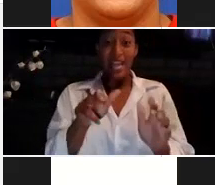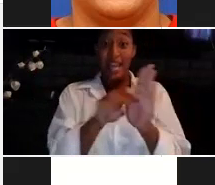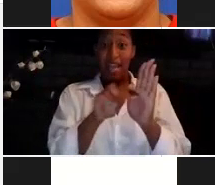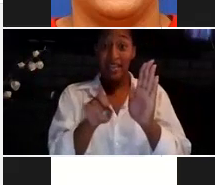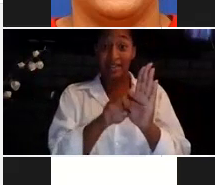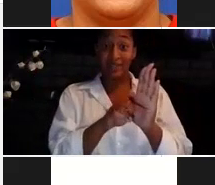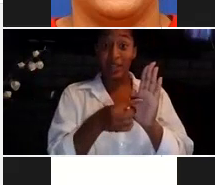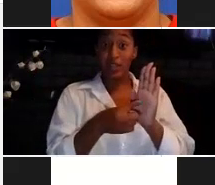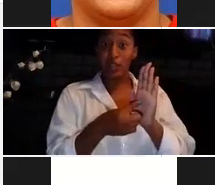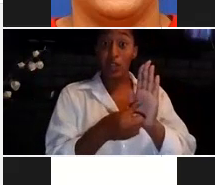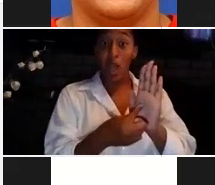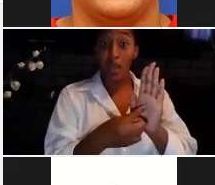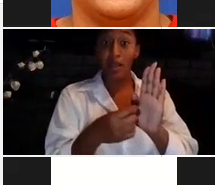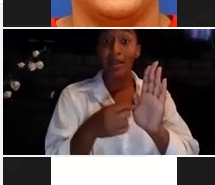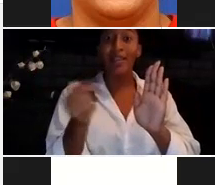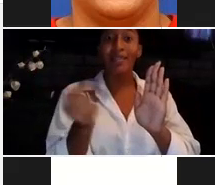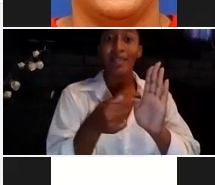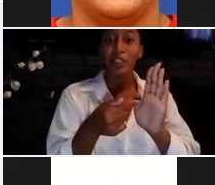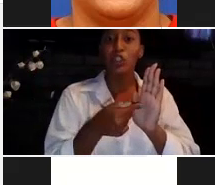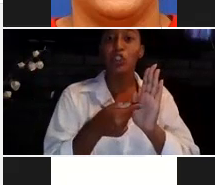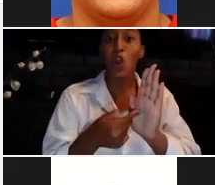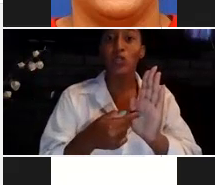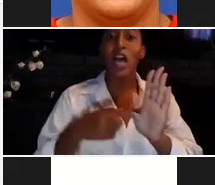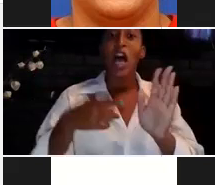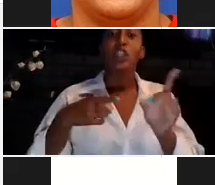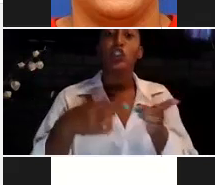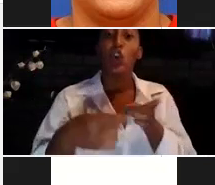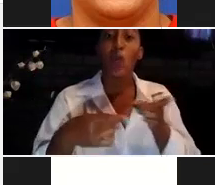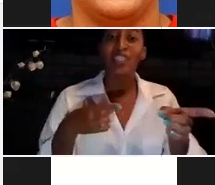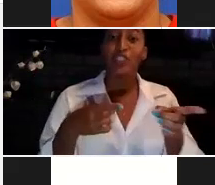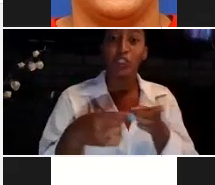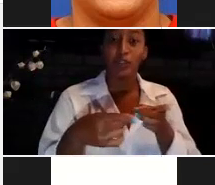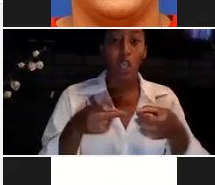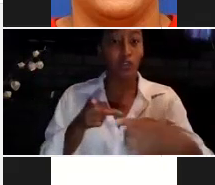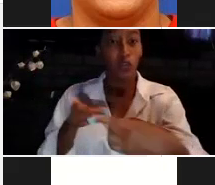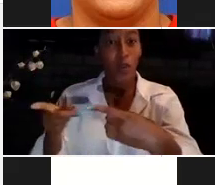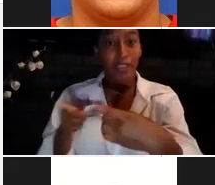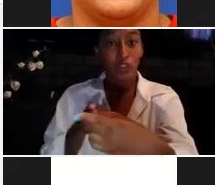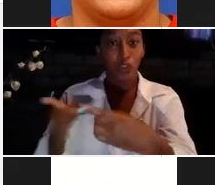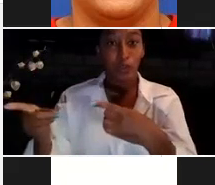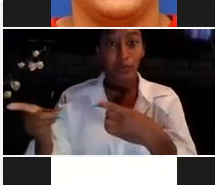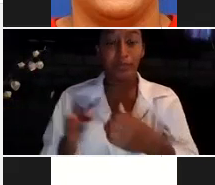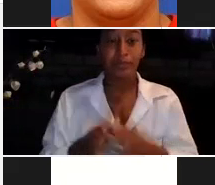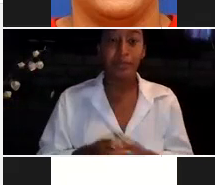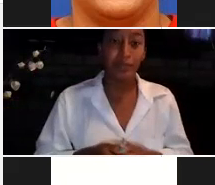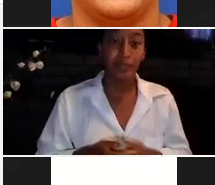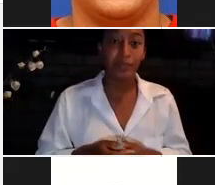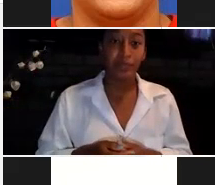Okay. All right. And we'll look at that just a little bit more here shortly.